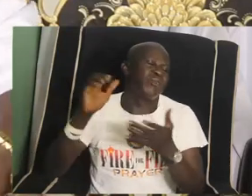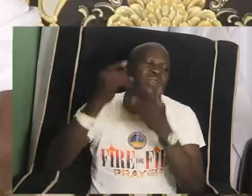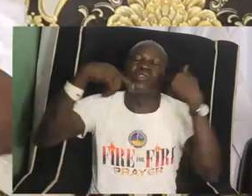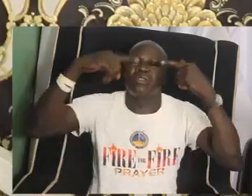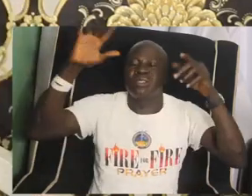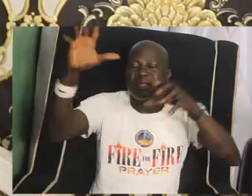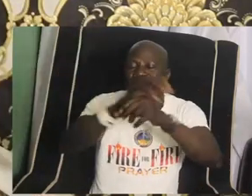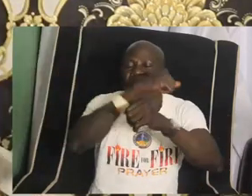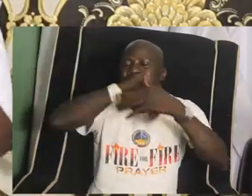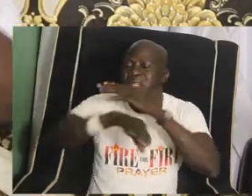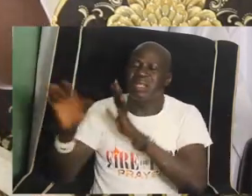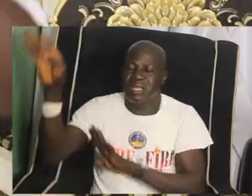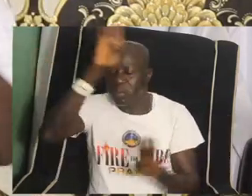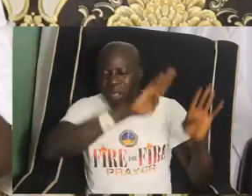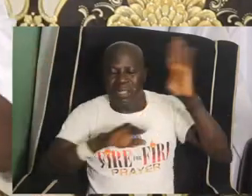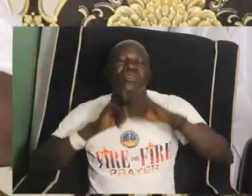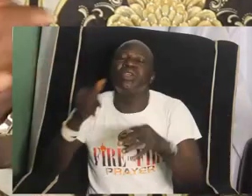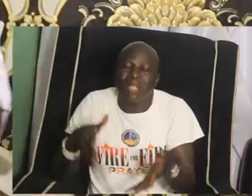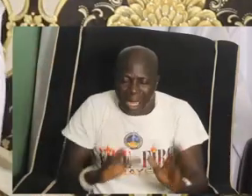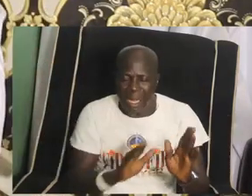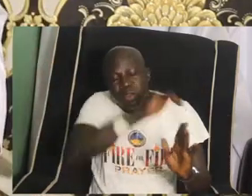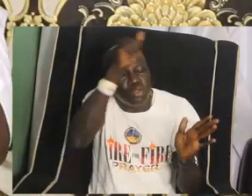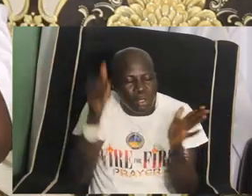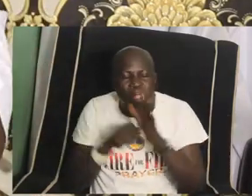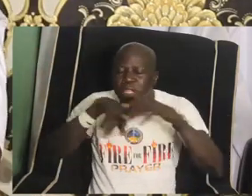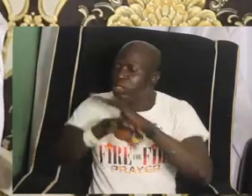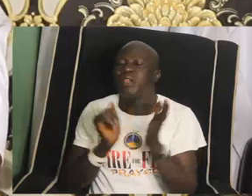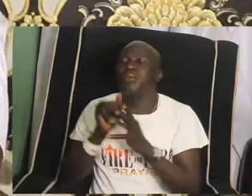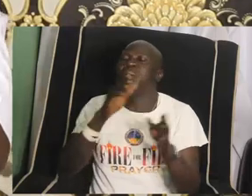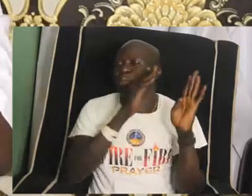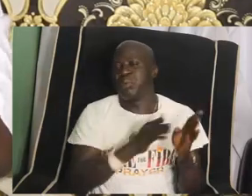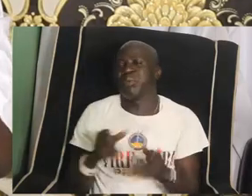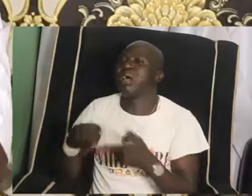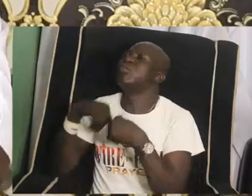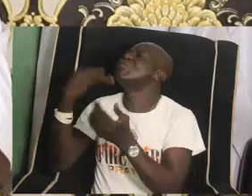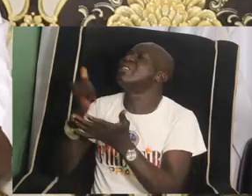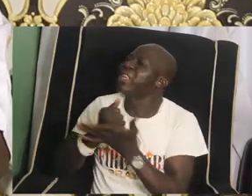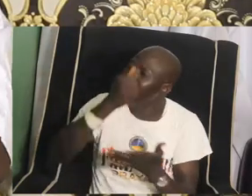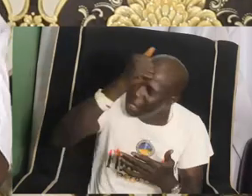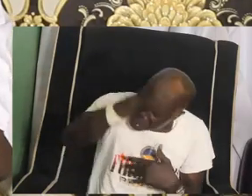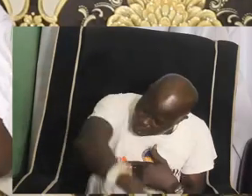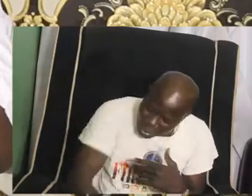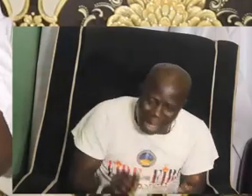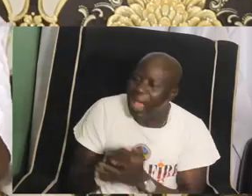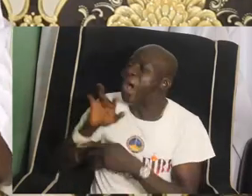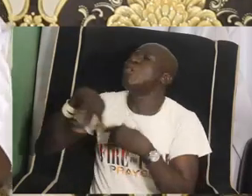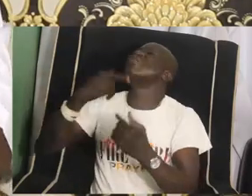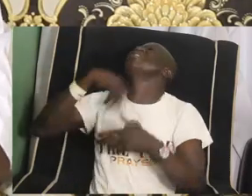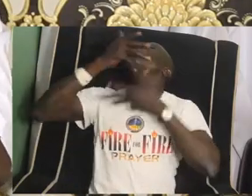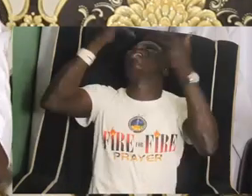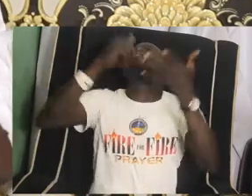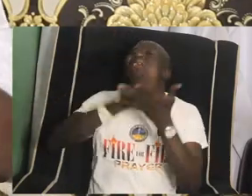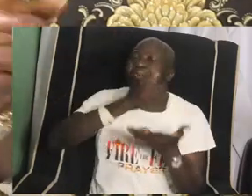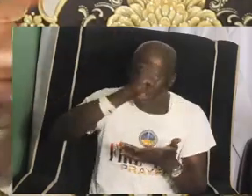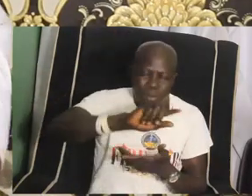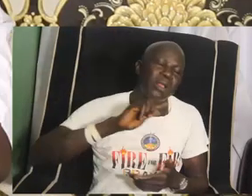will succeed. But to injure you to succeed want to be buried. Get prepared to say amen. You will